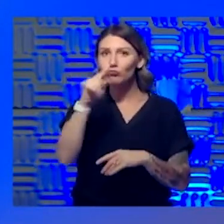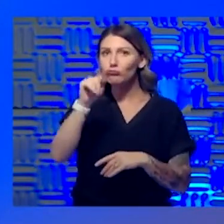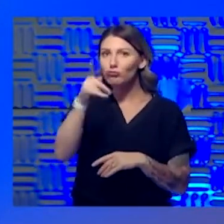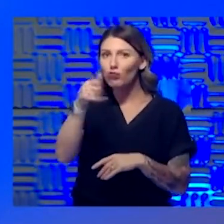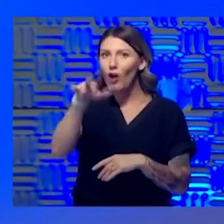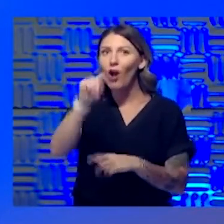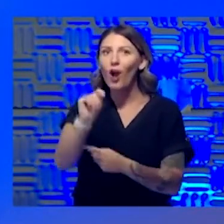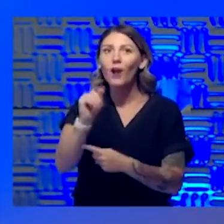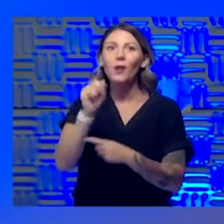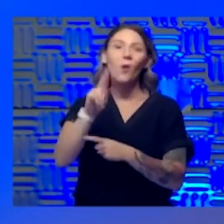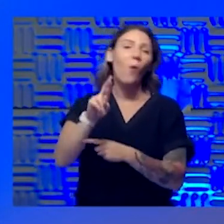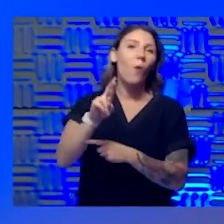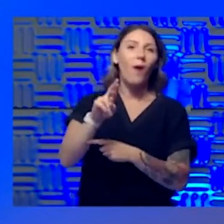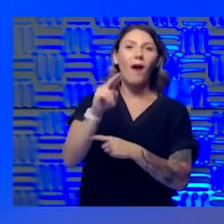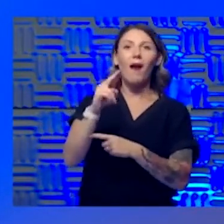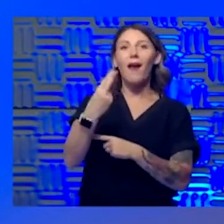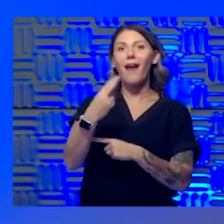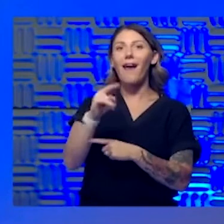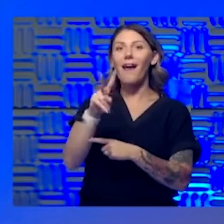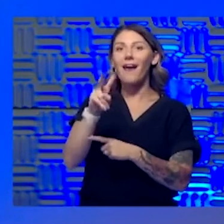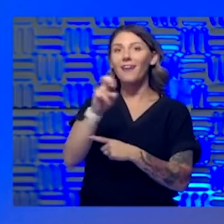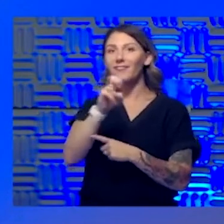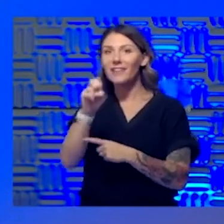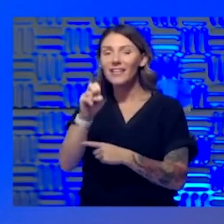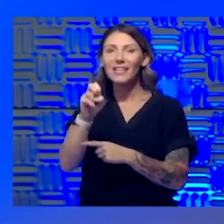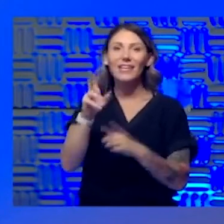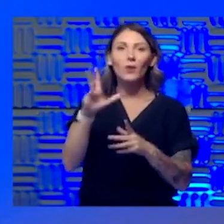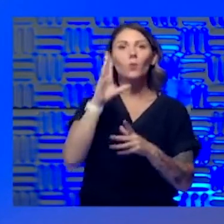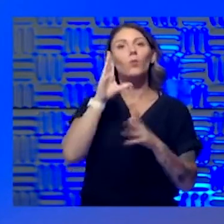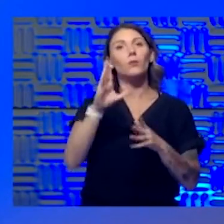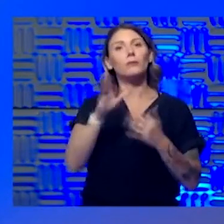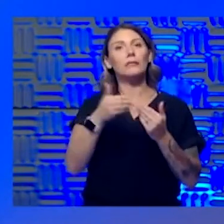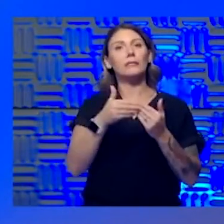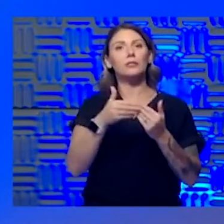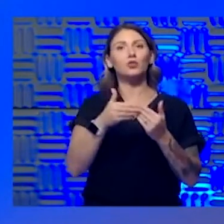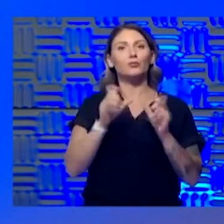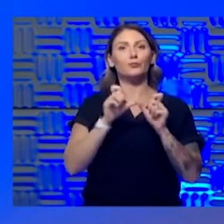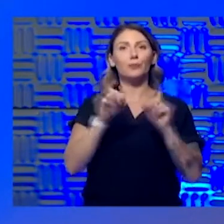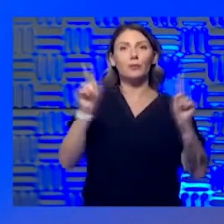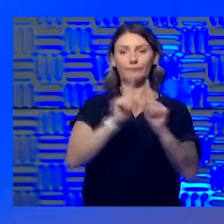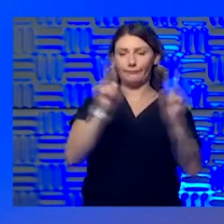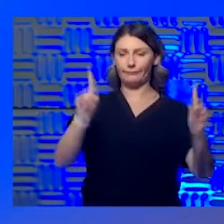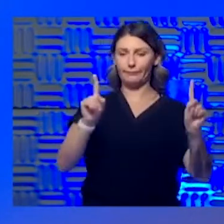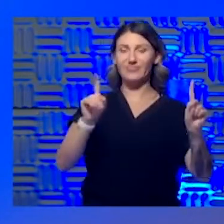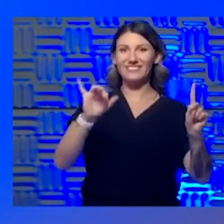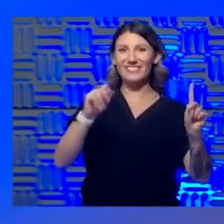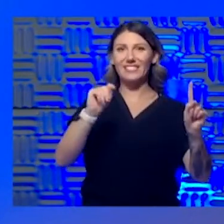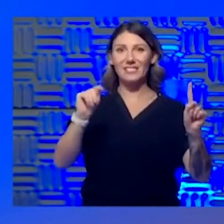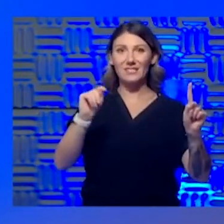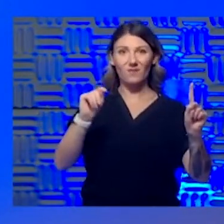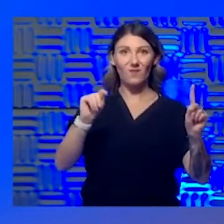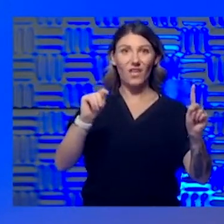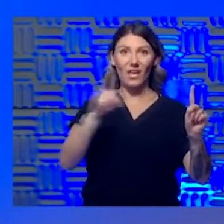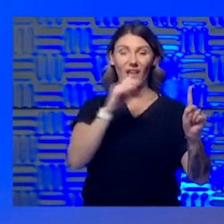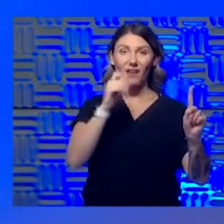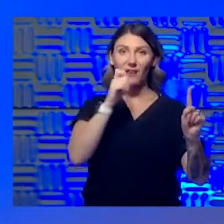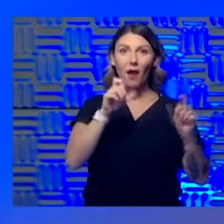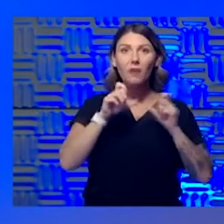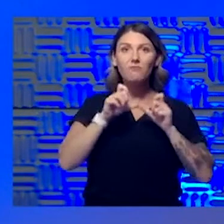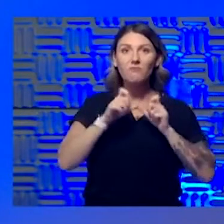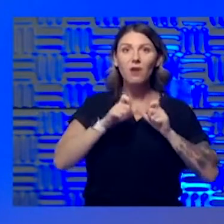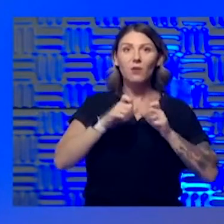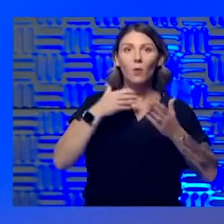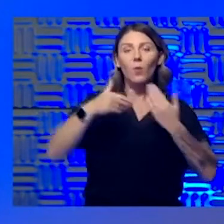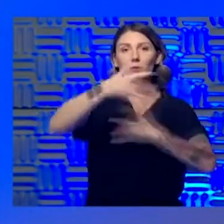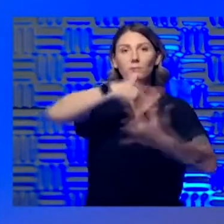with a lot of square footage, it's going to be easier to maintain that 6 foot of distance from customers and other people and not be in prolonged close contact with them.